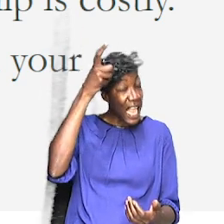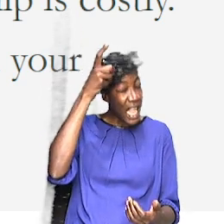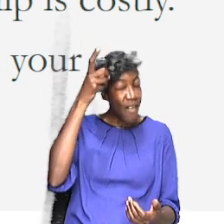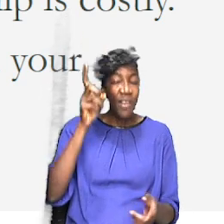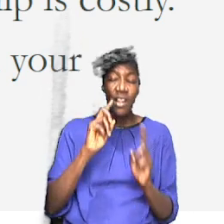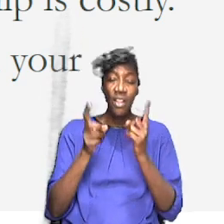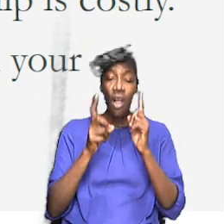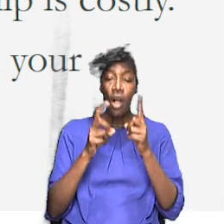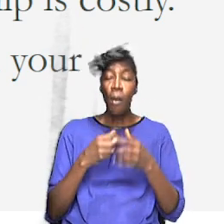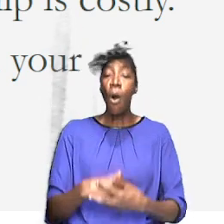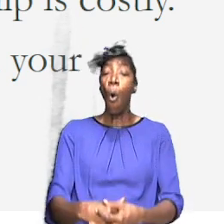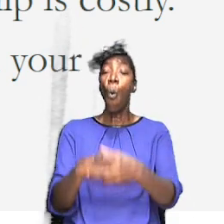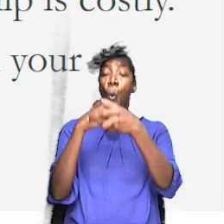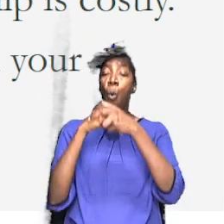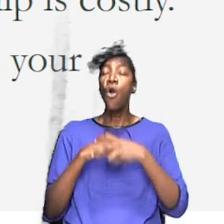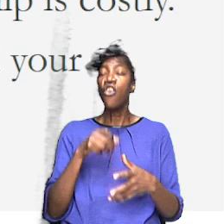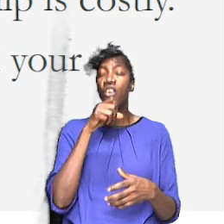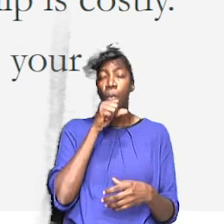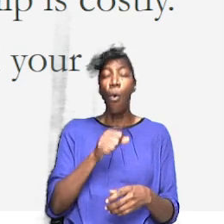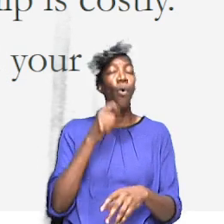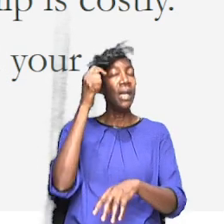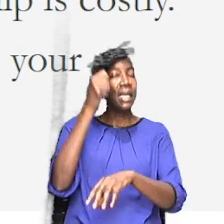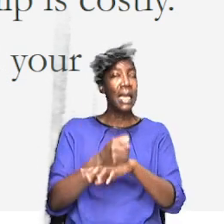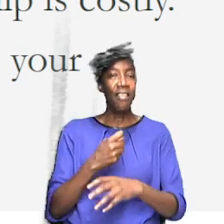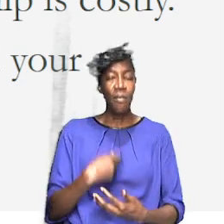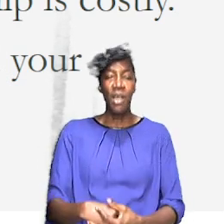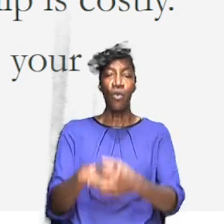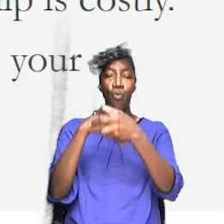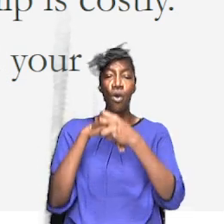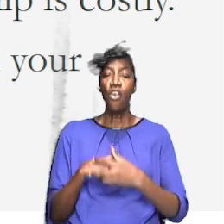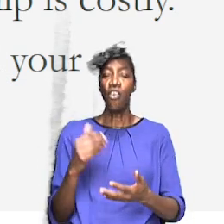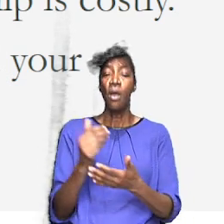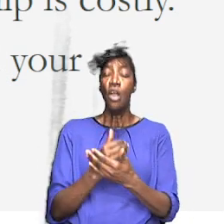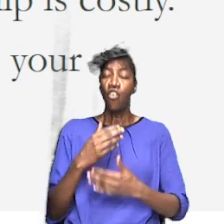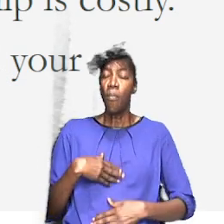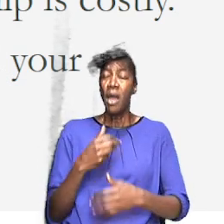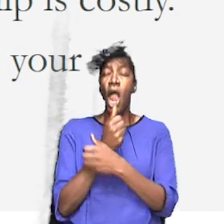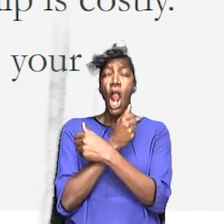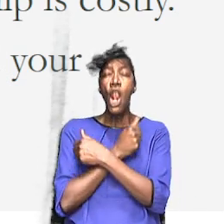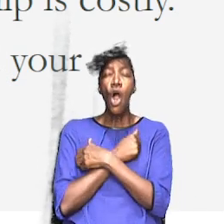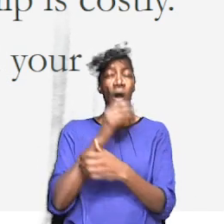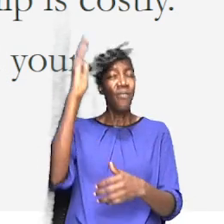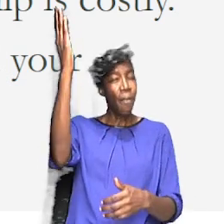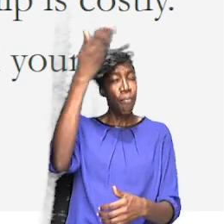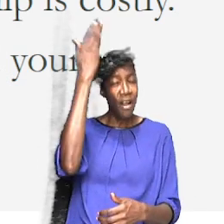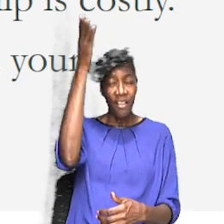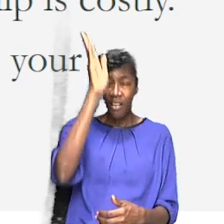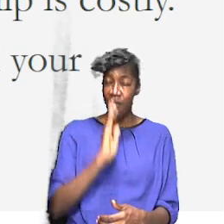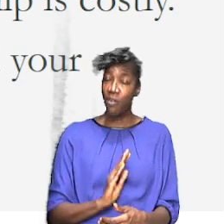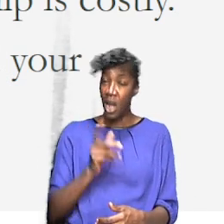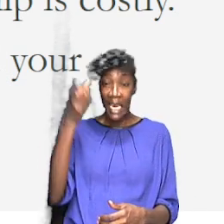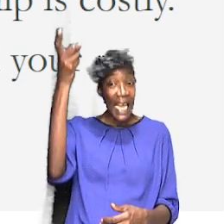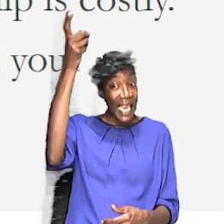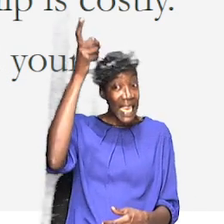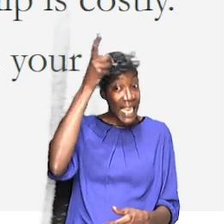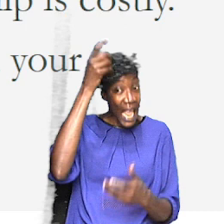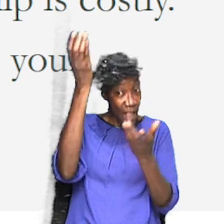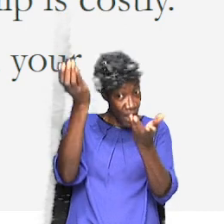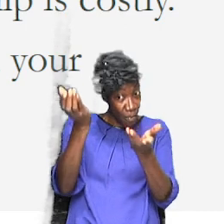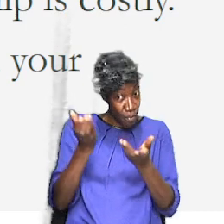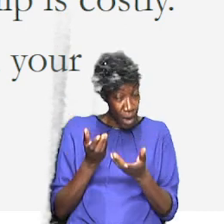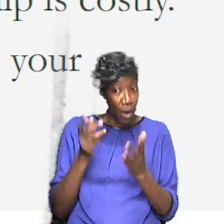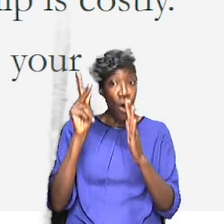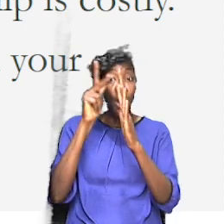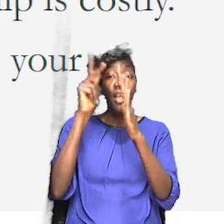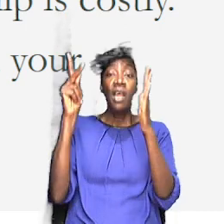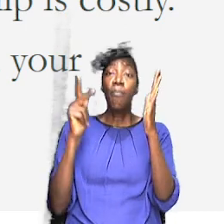and Old Testament worship and somebody who loved the presence of God, David brought up this principle in the